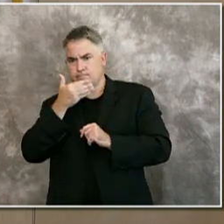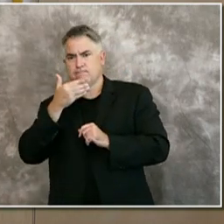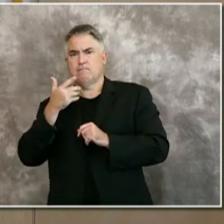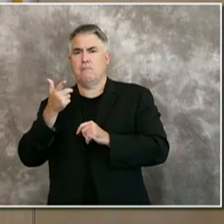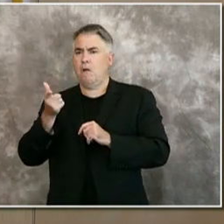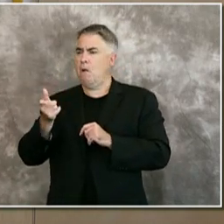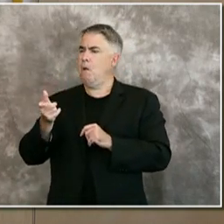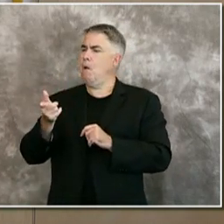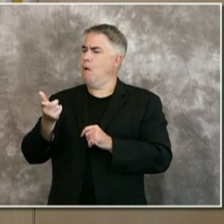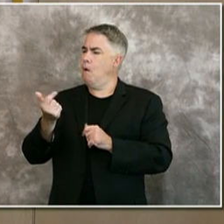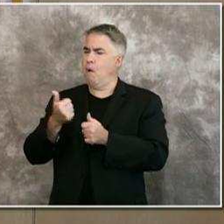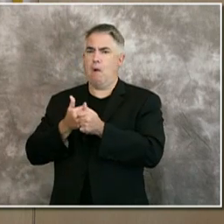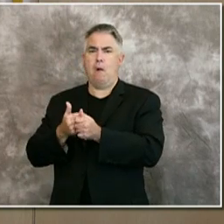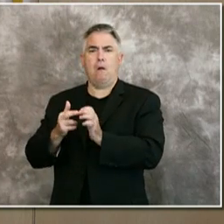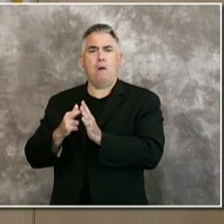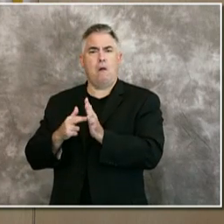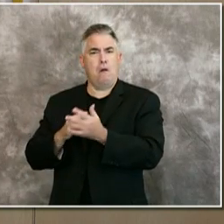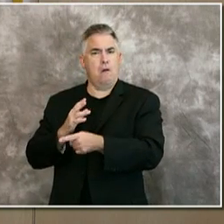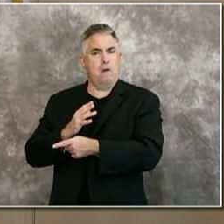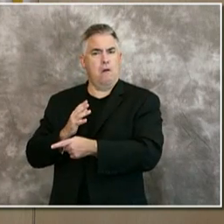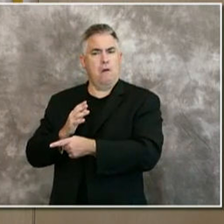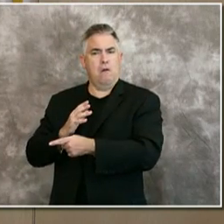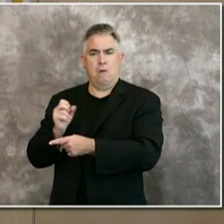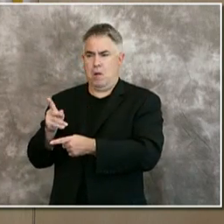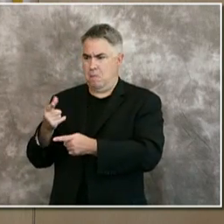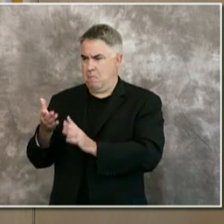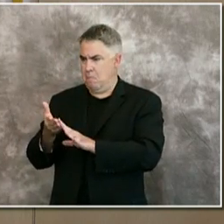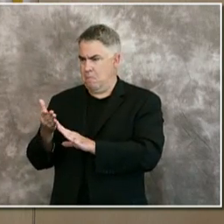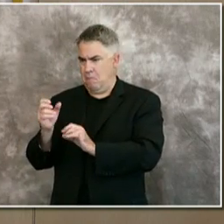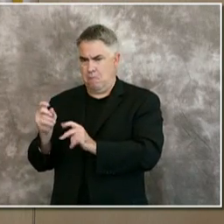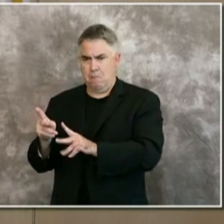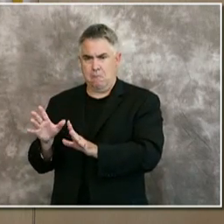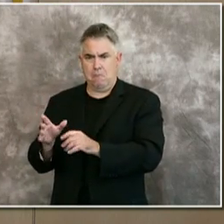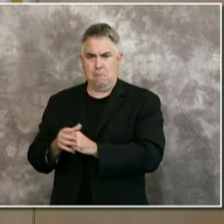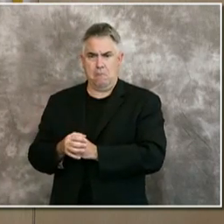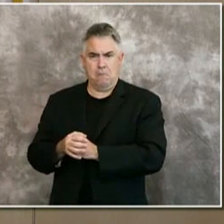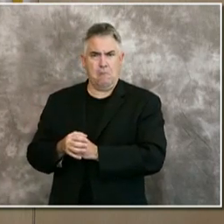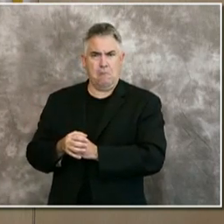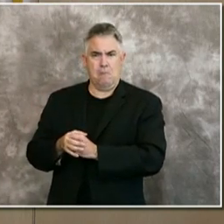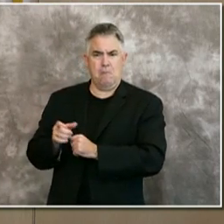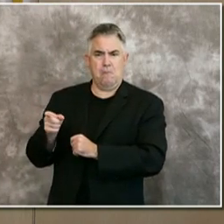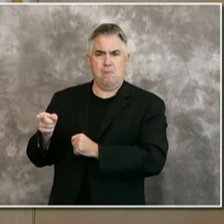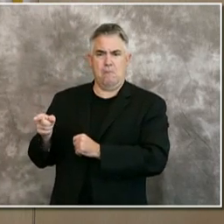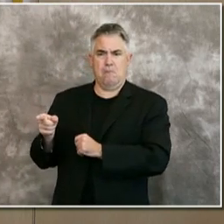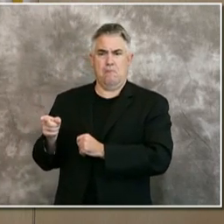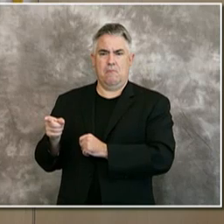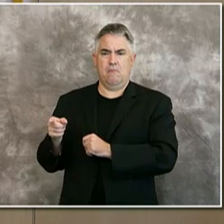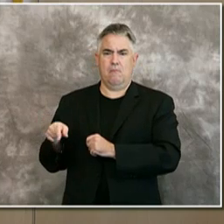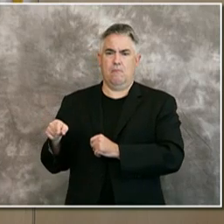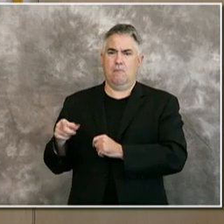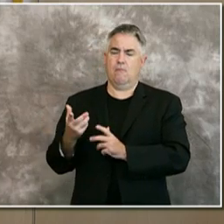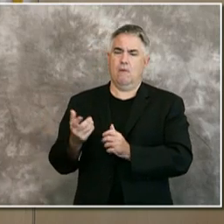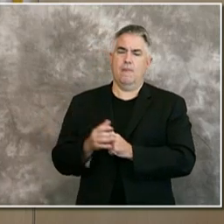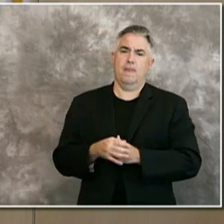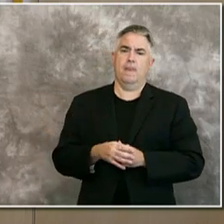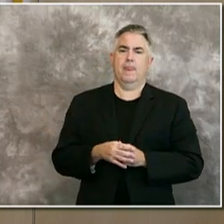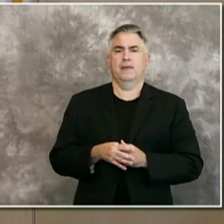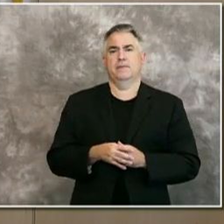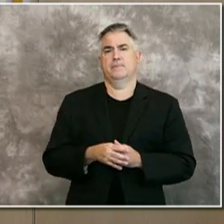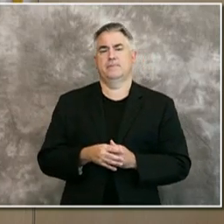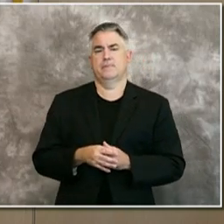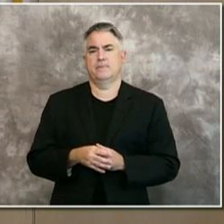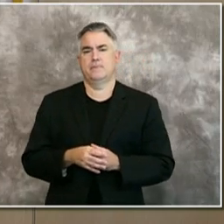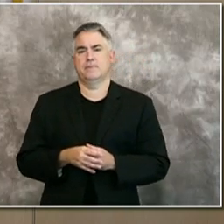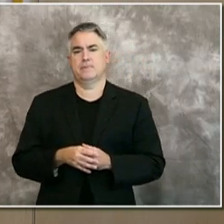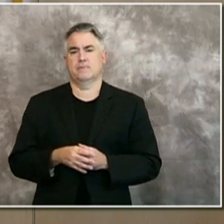So, and there's been actually some anecdotal situations where individuals have the